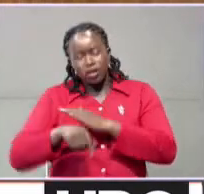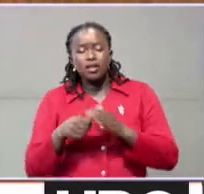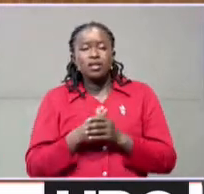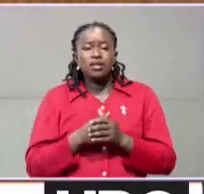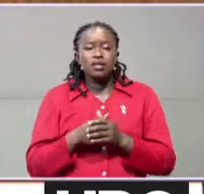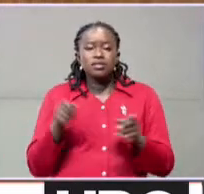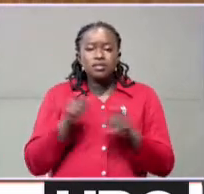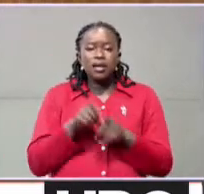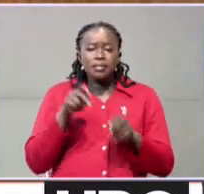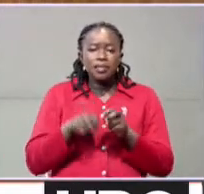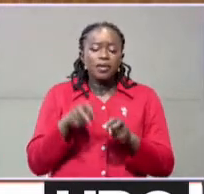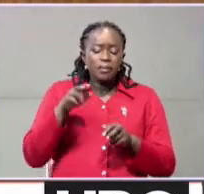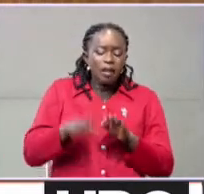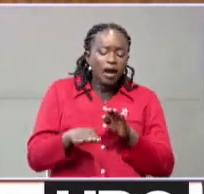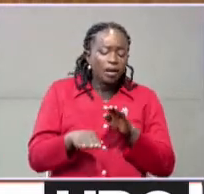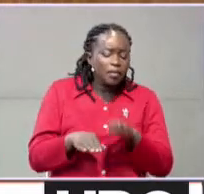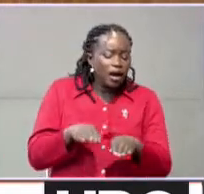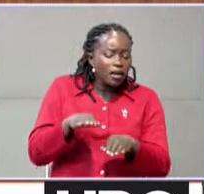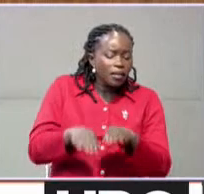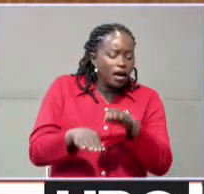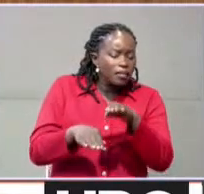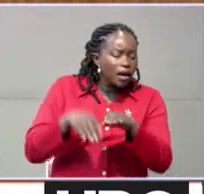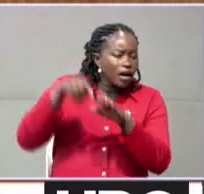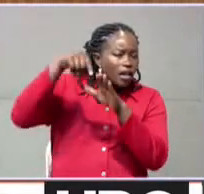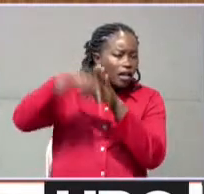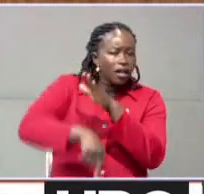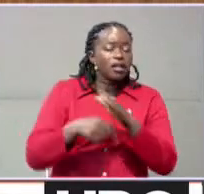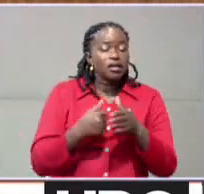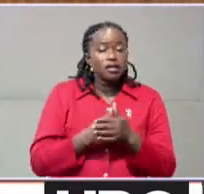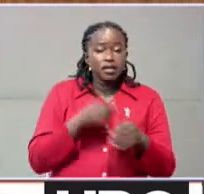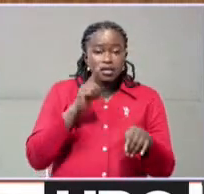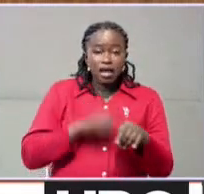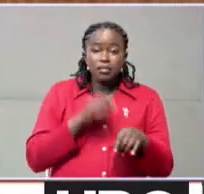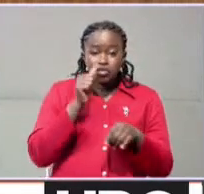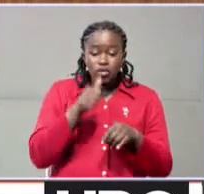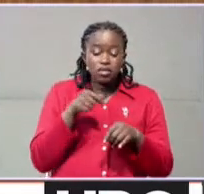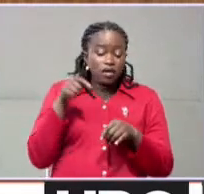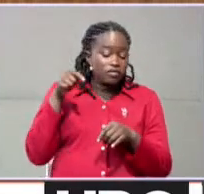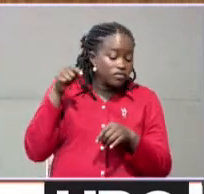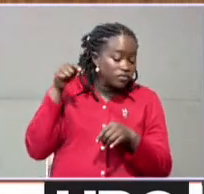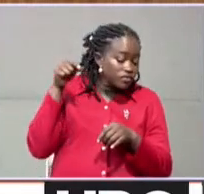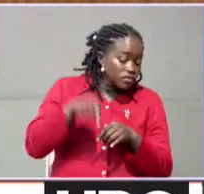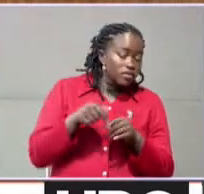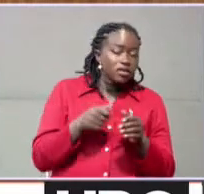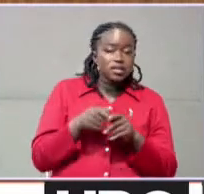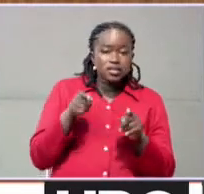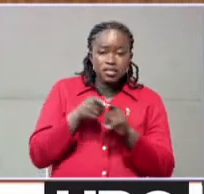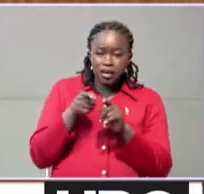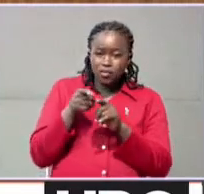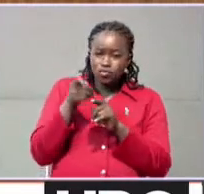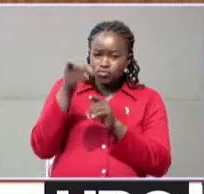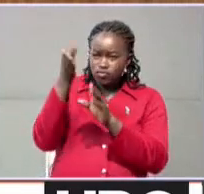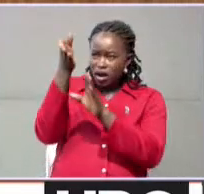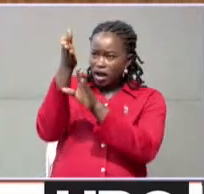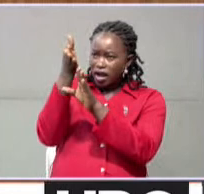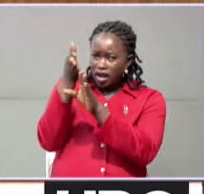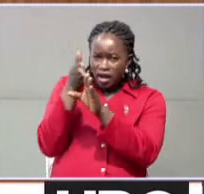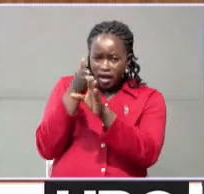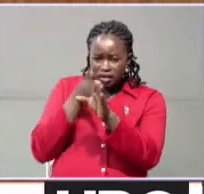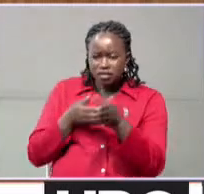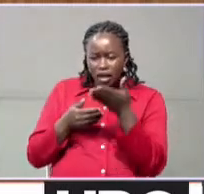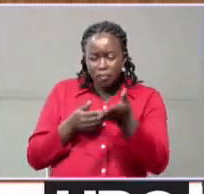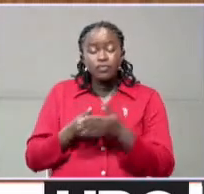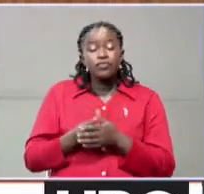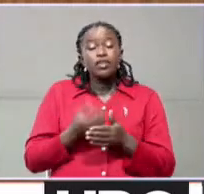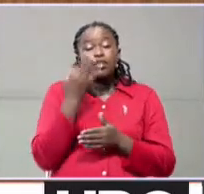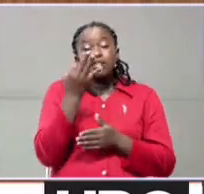distances under the ground and when you reach their physical the cracks have started to develop so far three people have